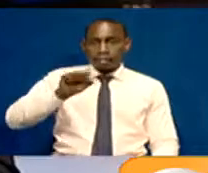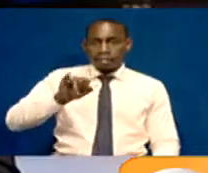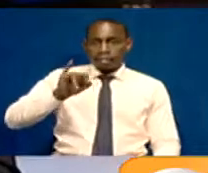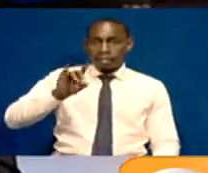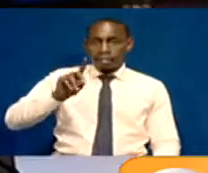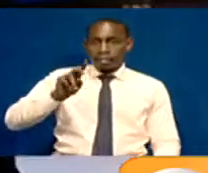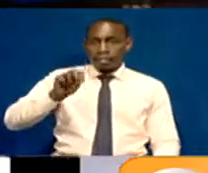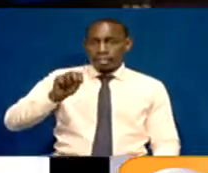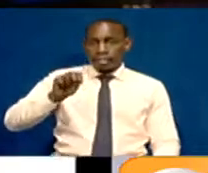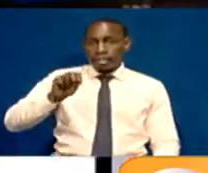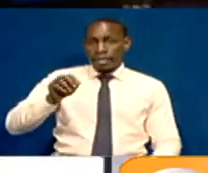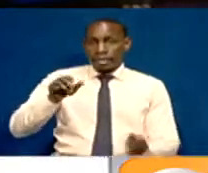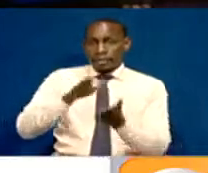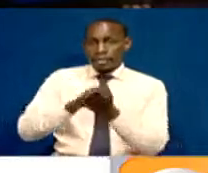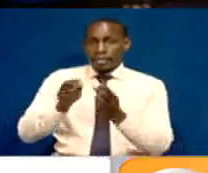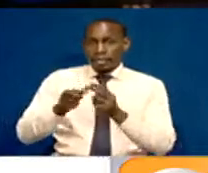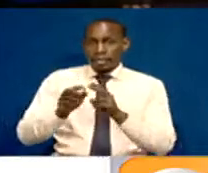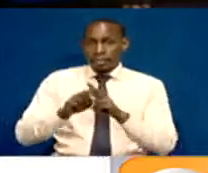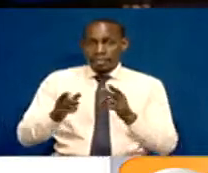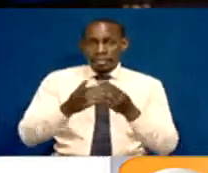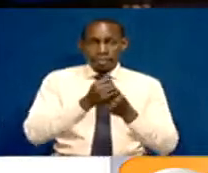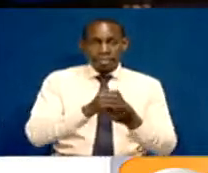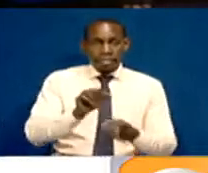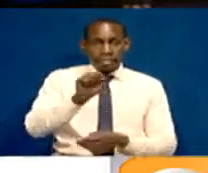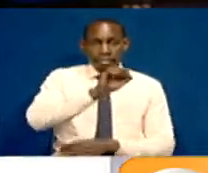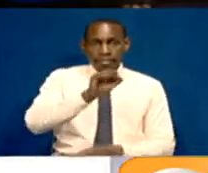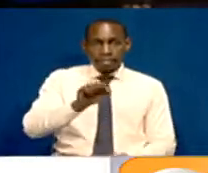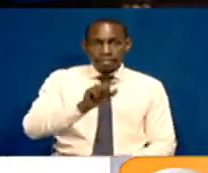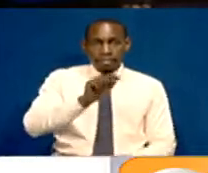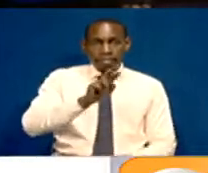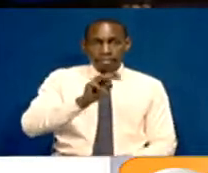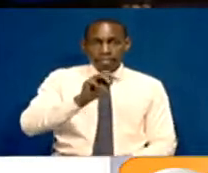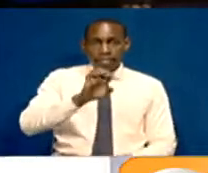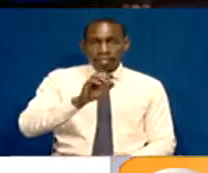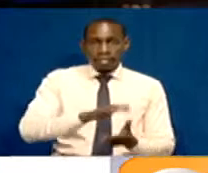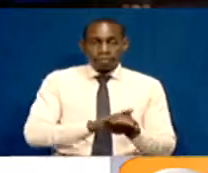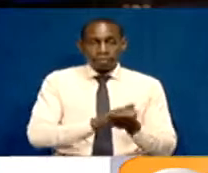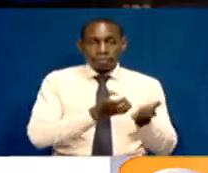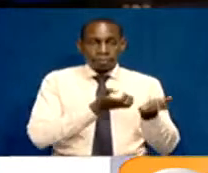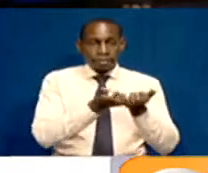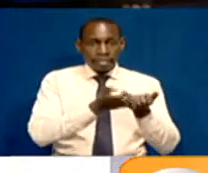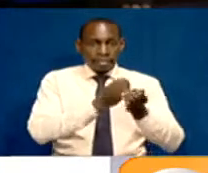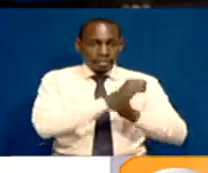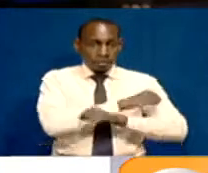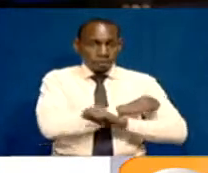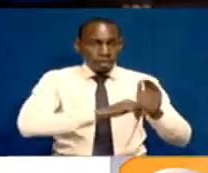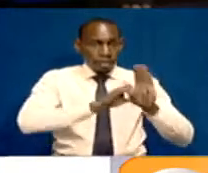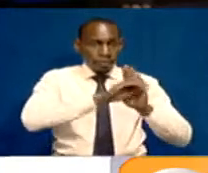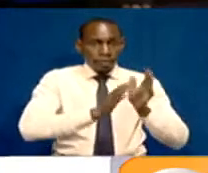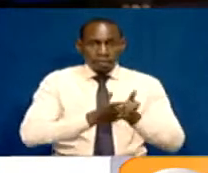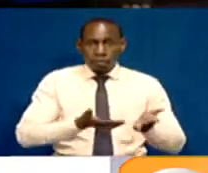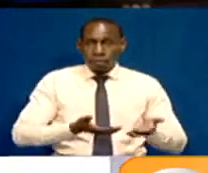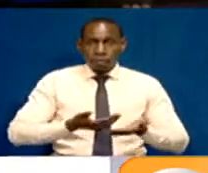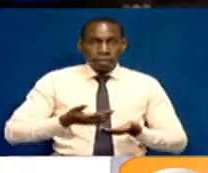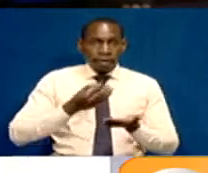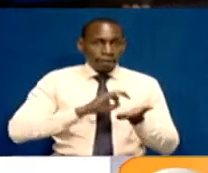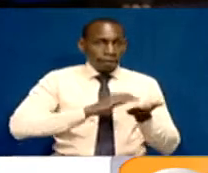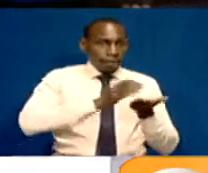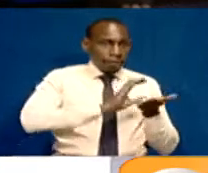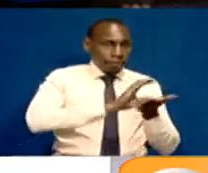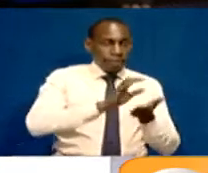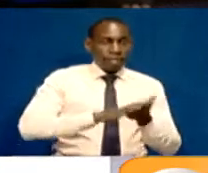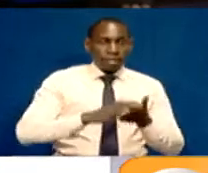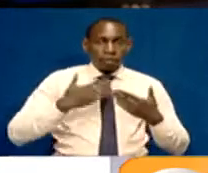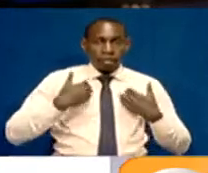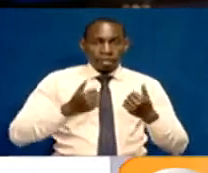has embarked on a partnership with the Strathmore Business School's Managing Healthcare Business Program for the provision of funding to healthcare